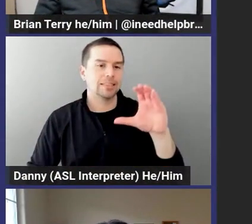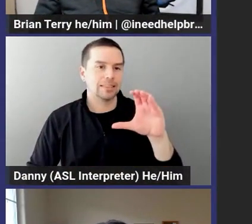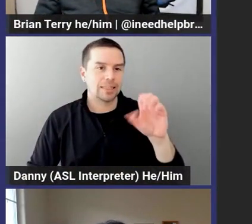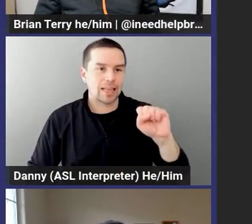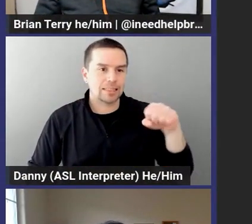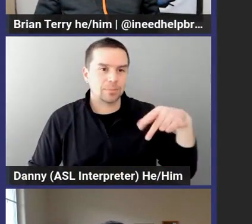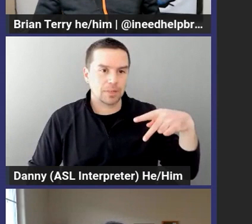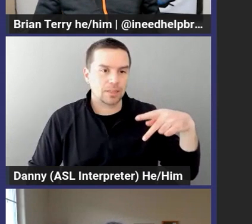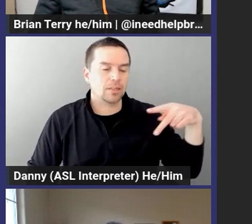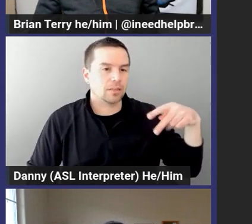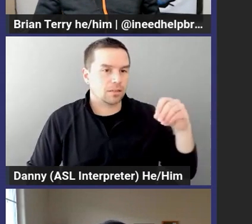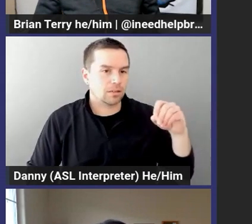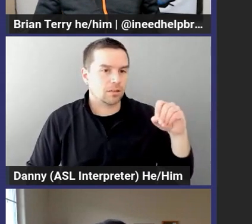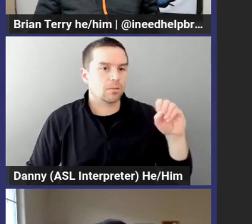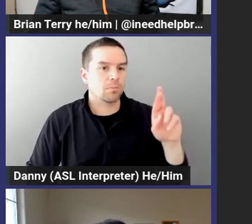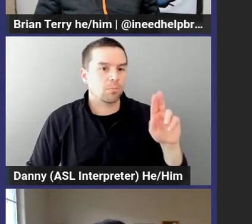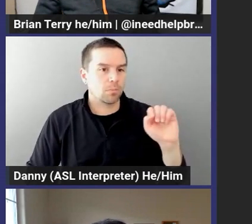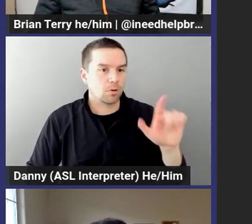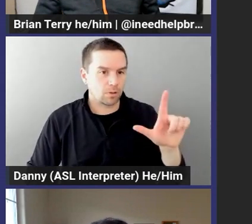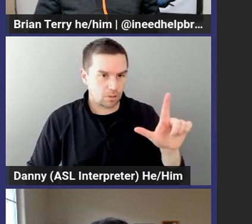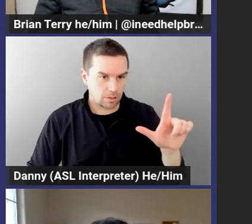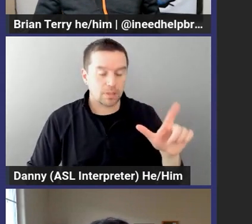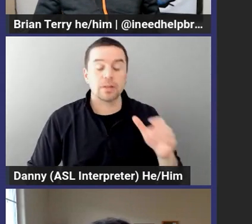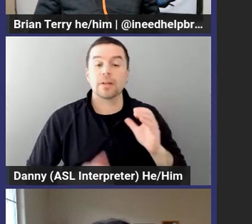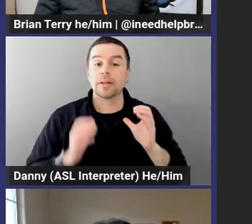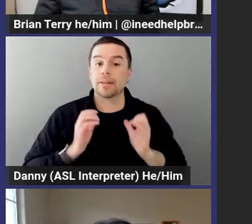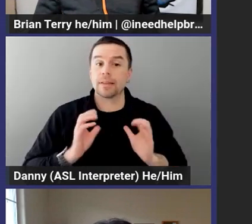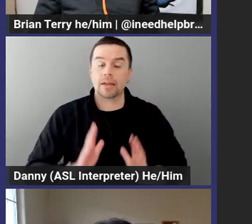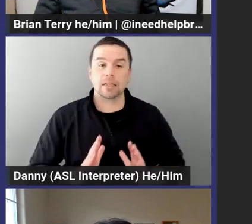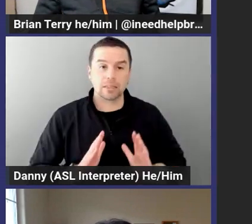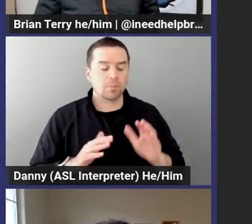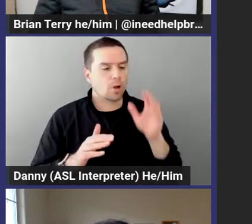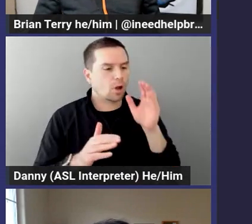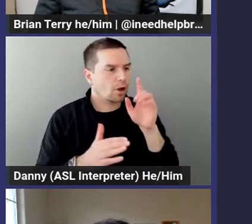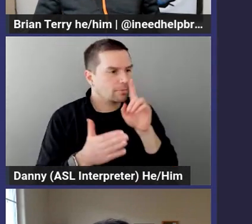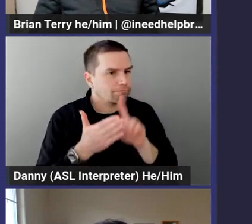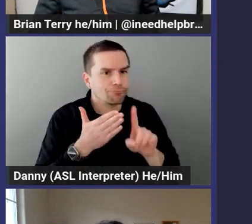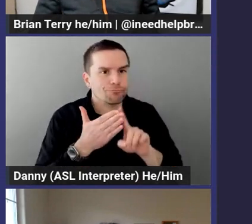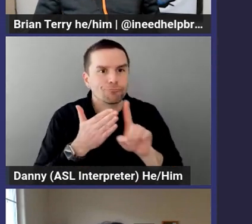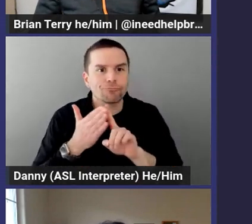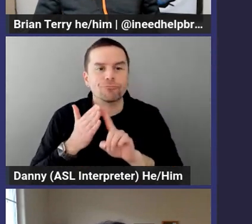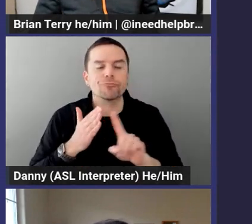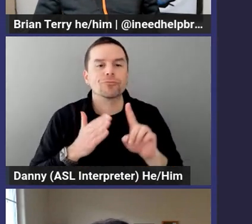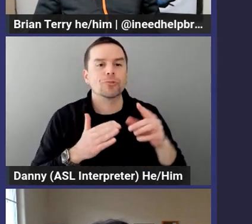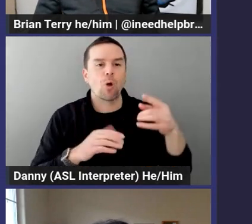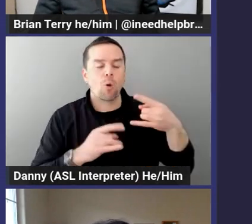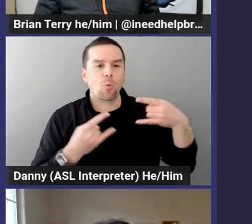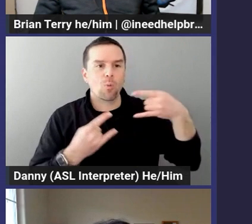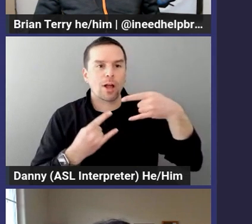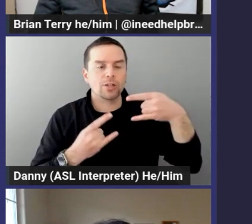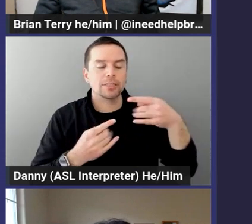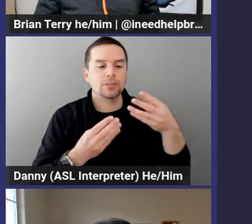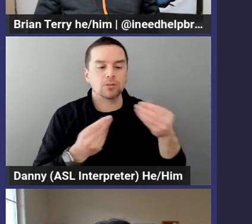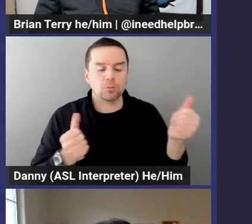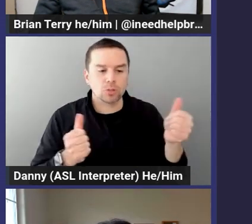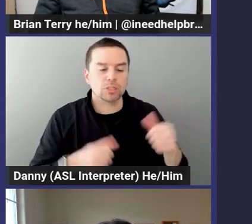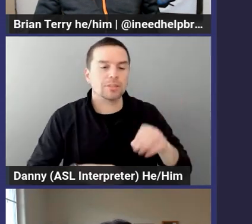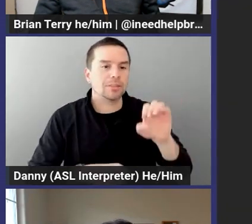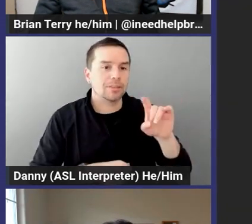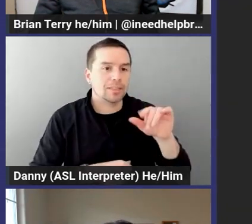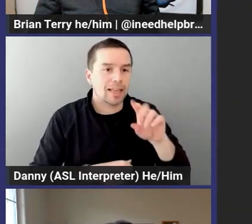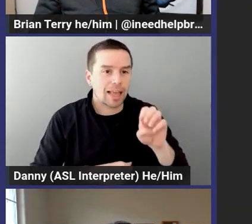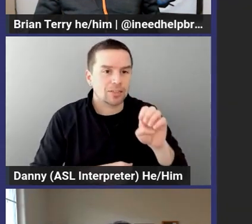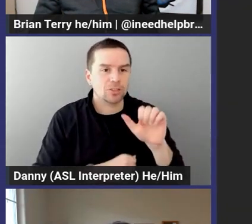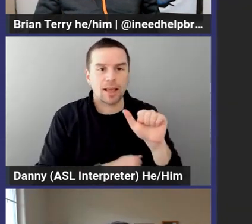explores the integrated private wireless solutions, connectivity solutions, and also the edge applications there.